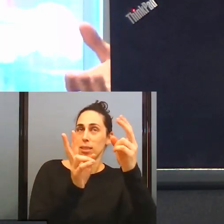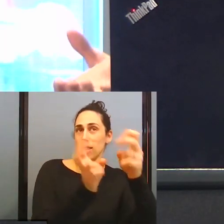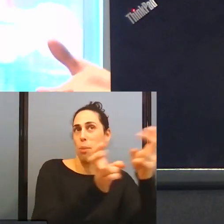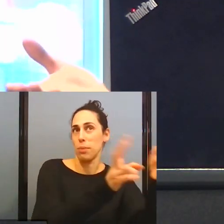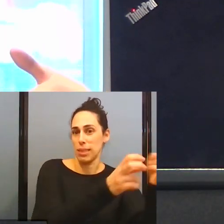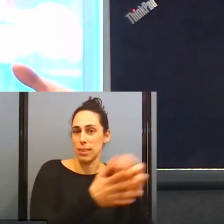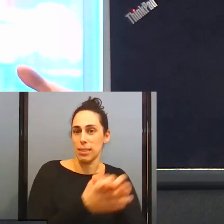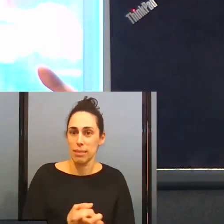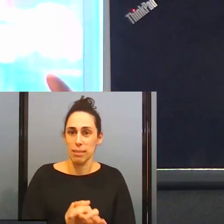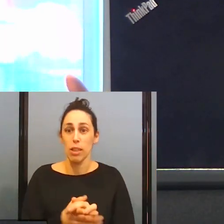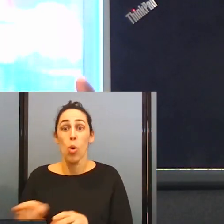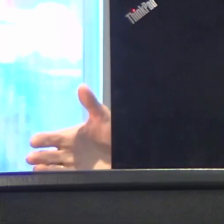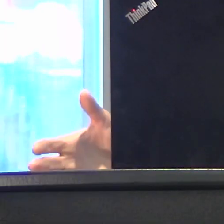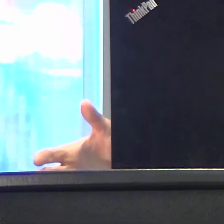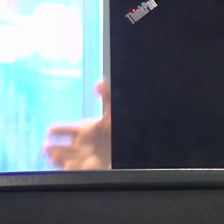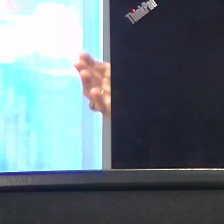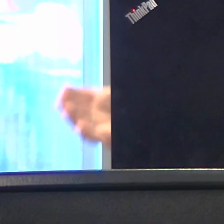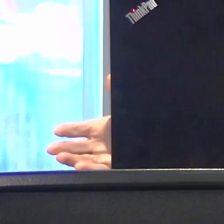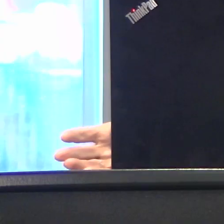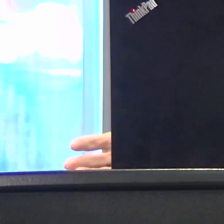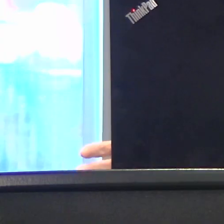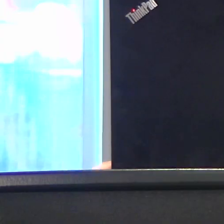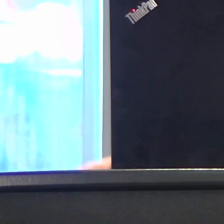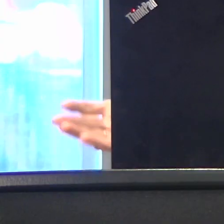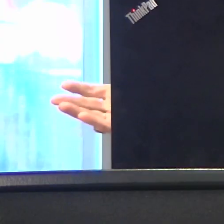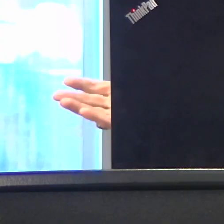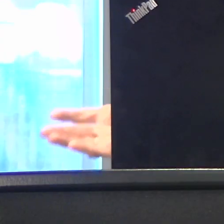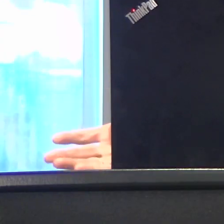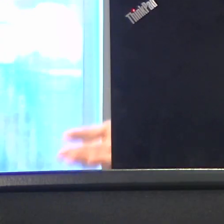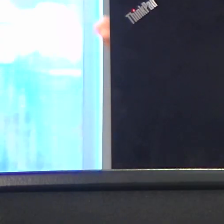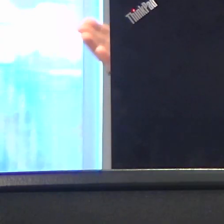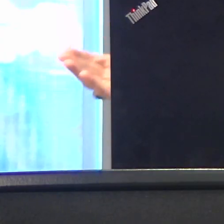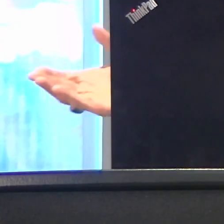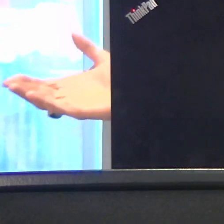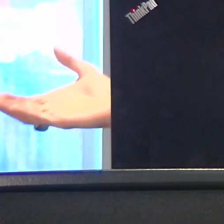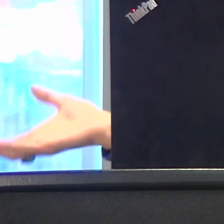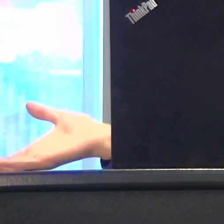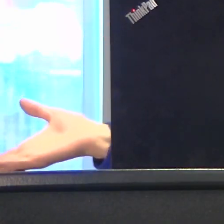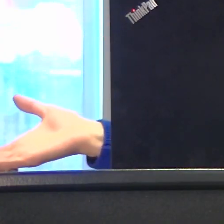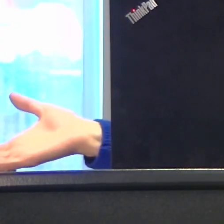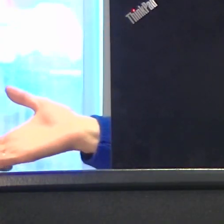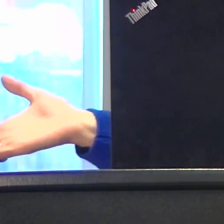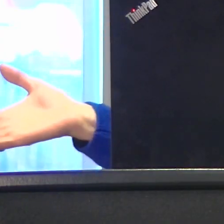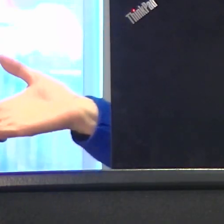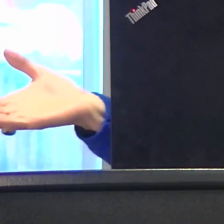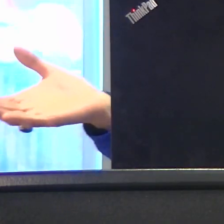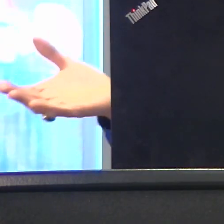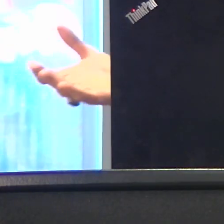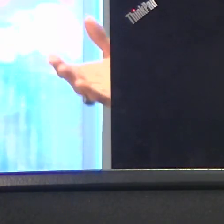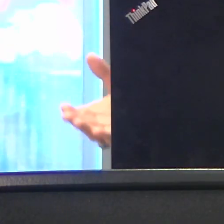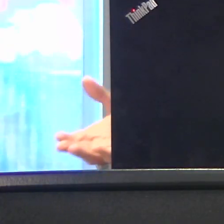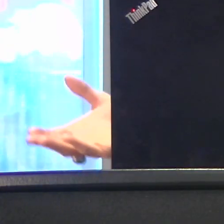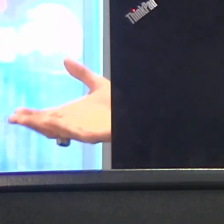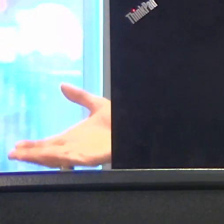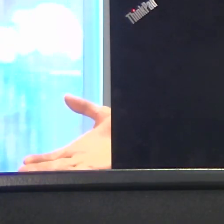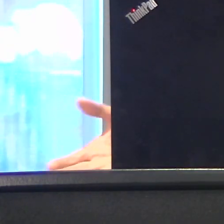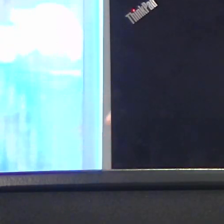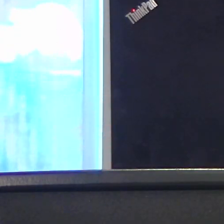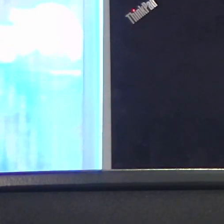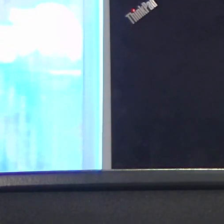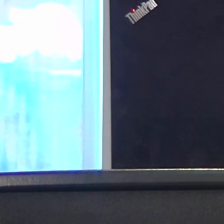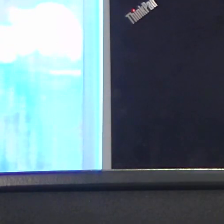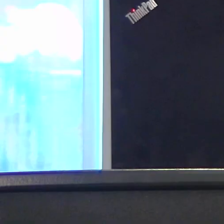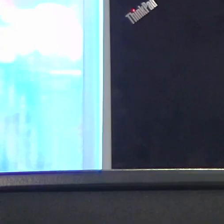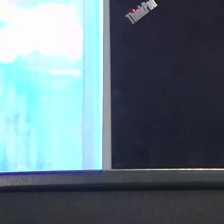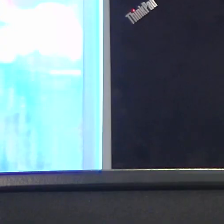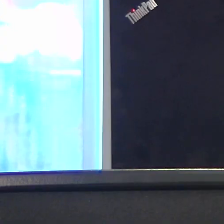reply all your questions and invite more speakers from legal clinics or children aid